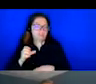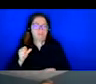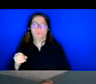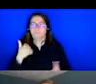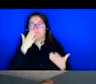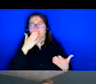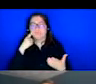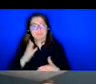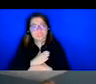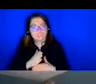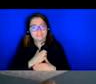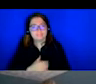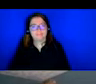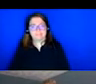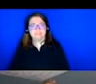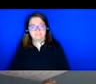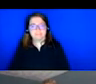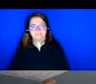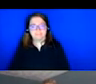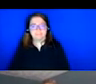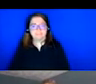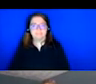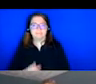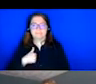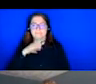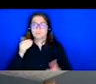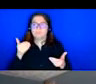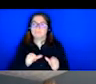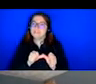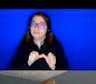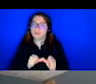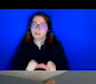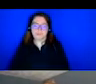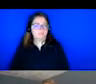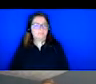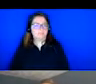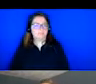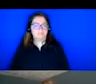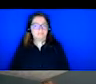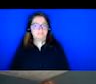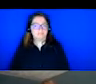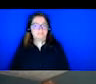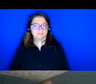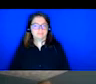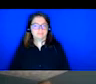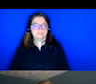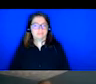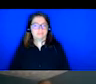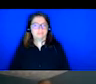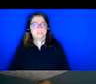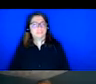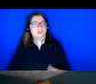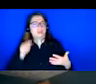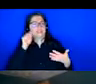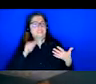sharing this as well. So I'm gonna keep going. So to get things started, this is just what we're gonna talk about